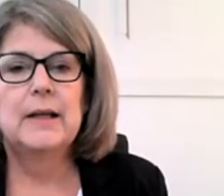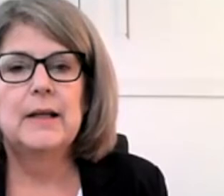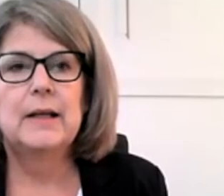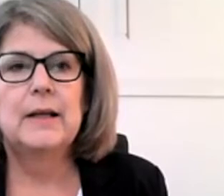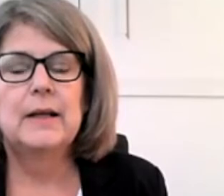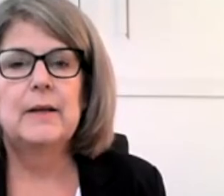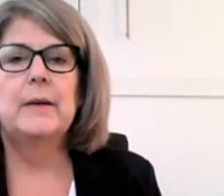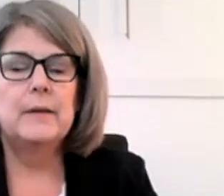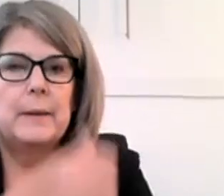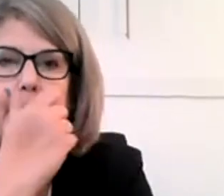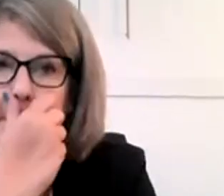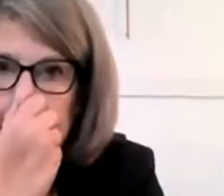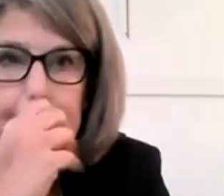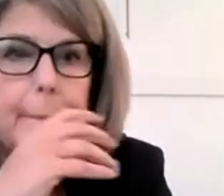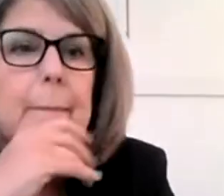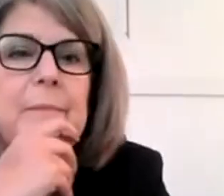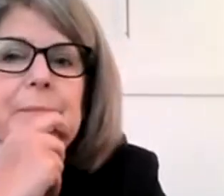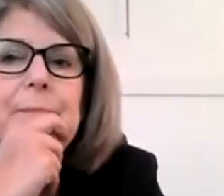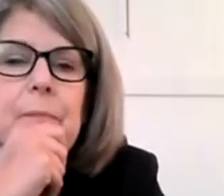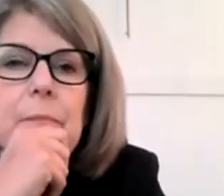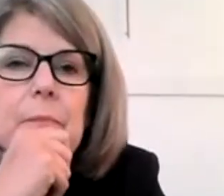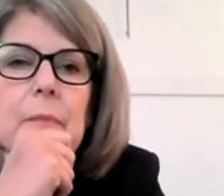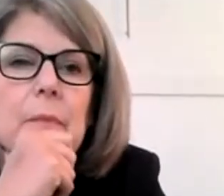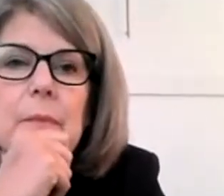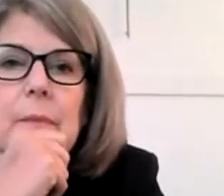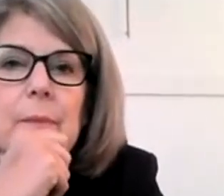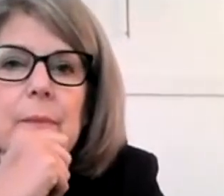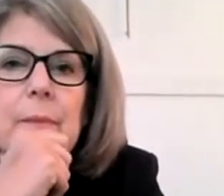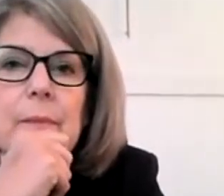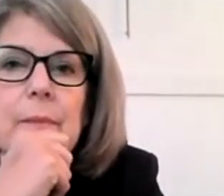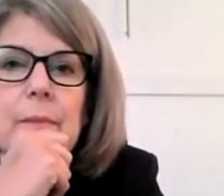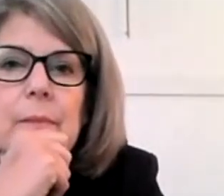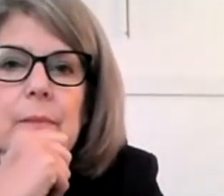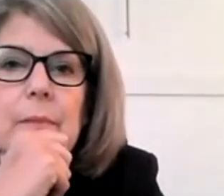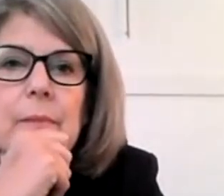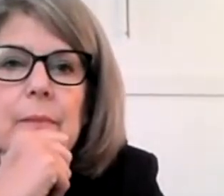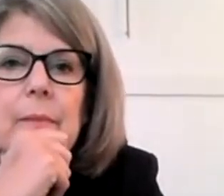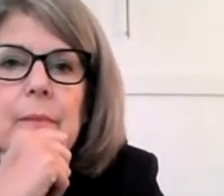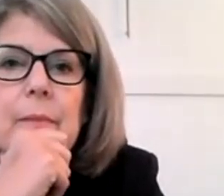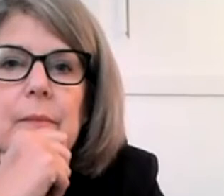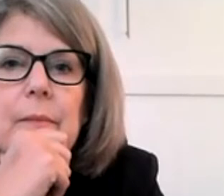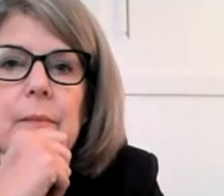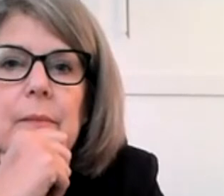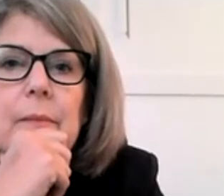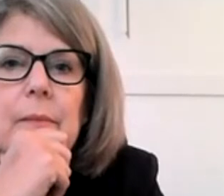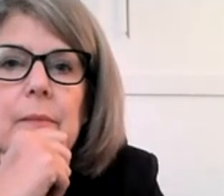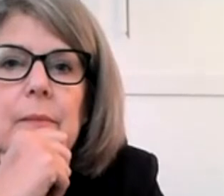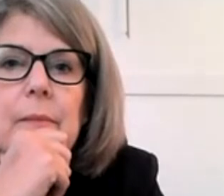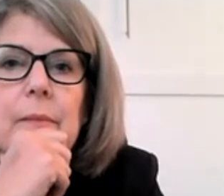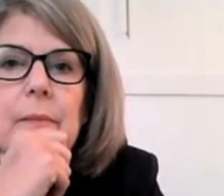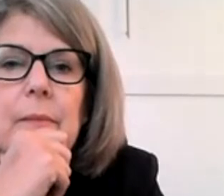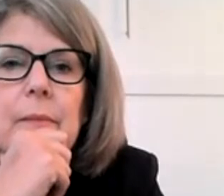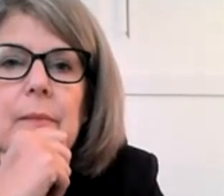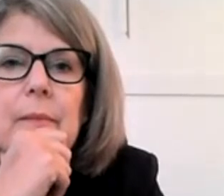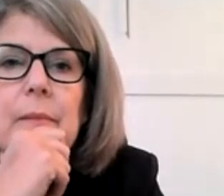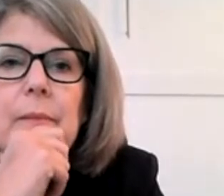about to walk into is that overall, our systems are not as trauma informed as they could be. And so small group discussions are